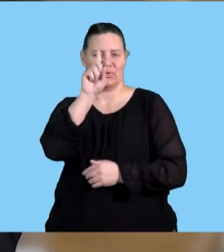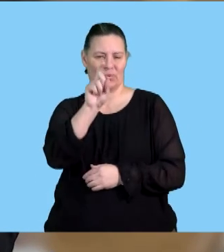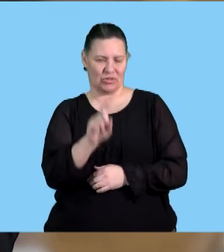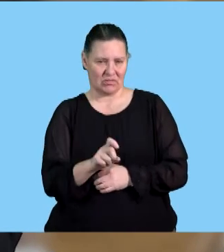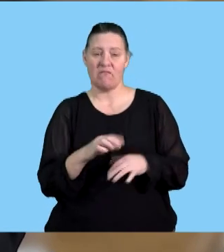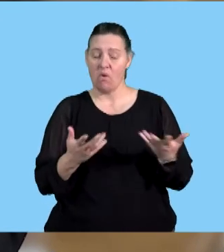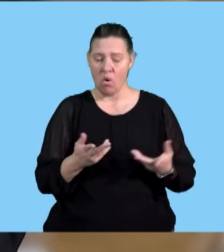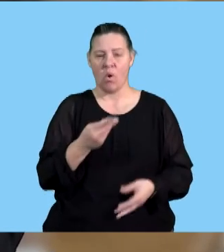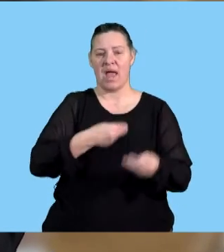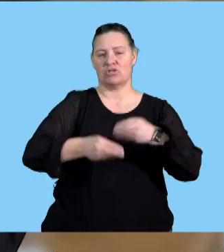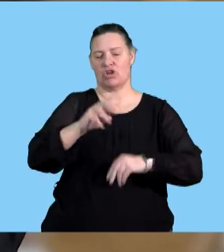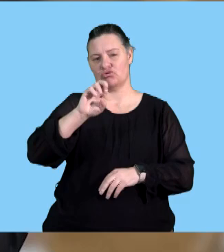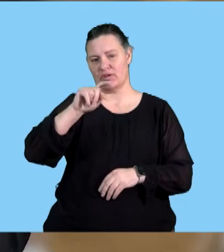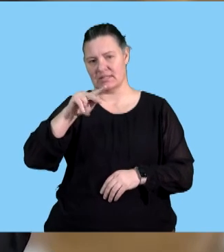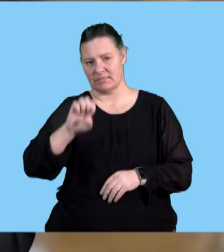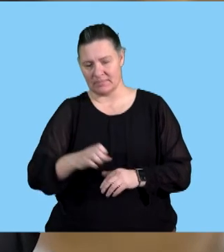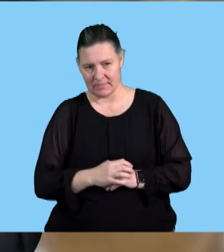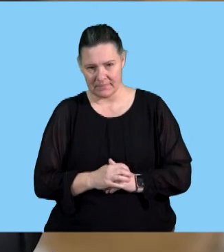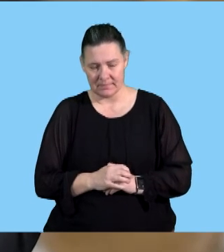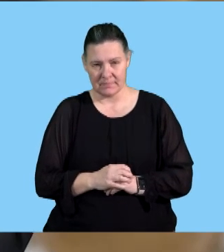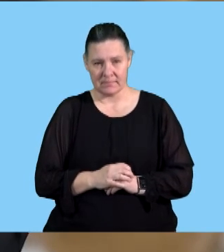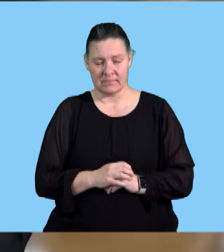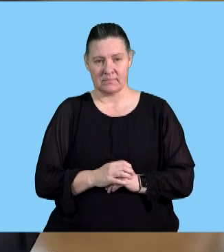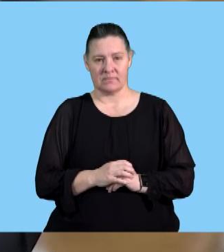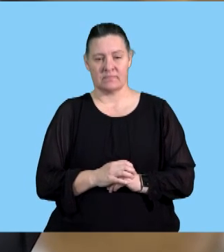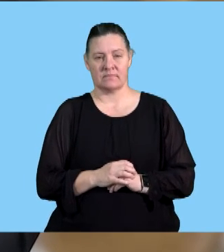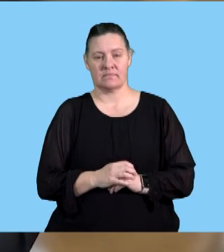application questions on exchange rates.